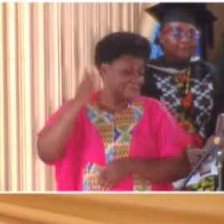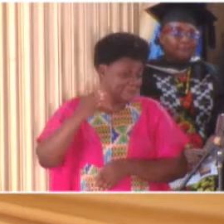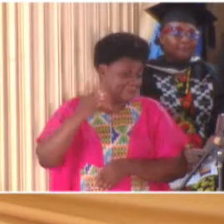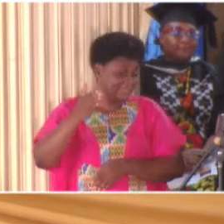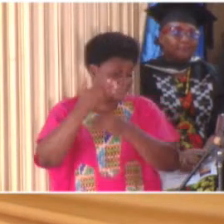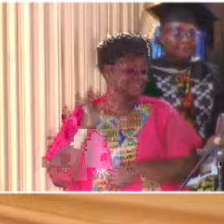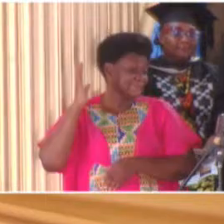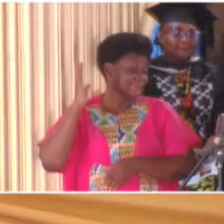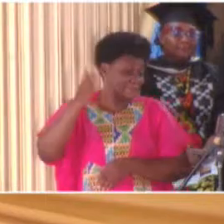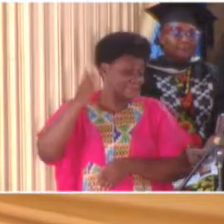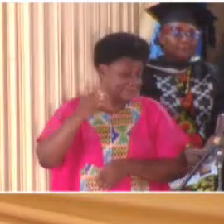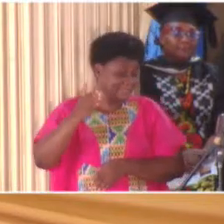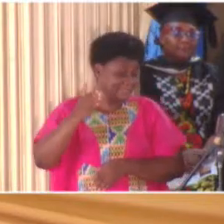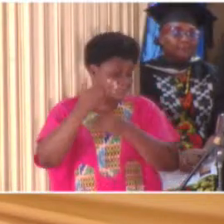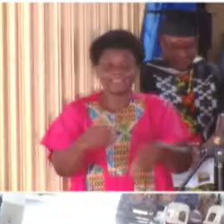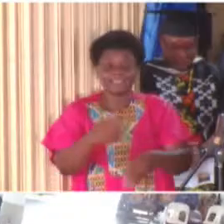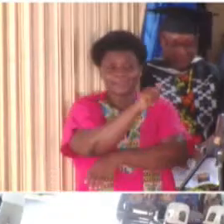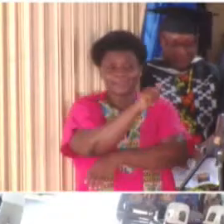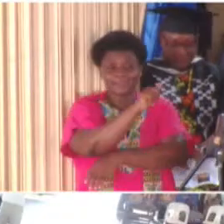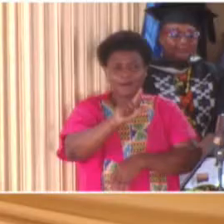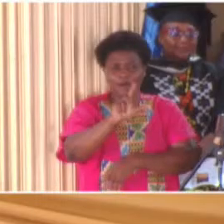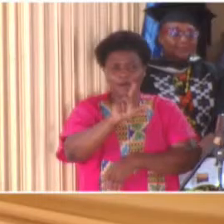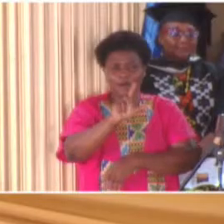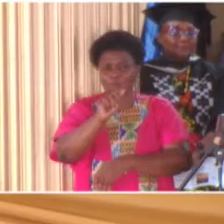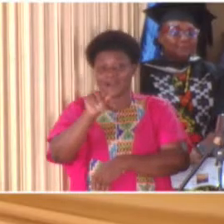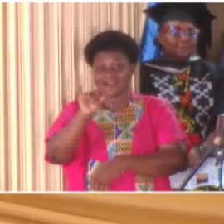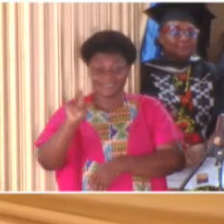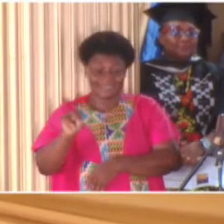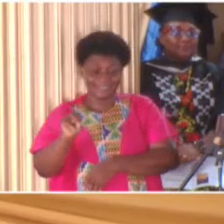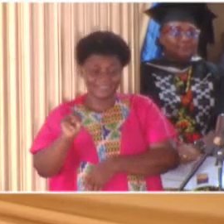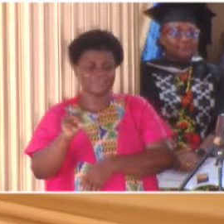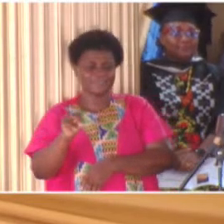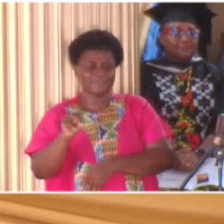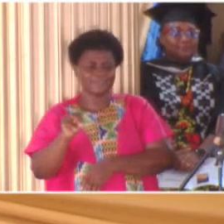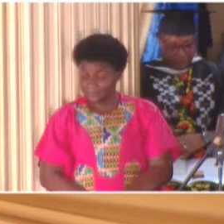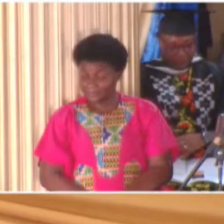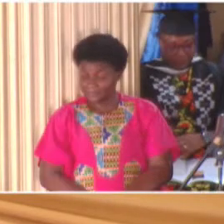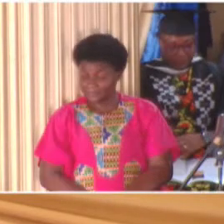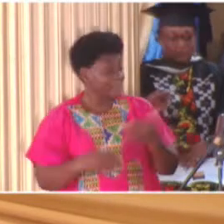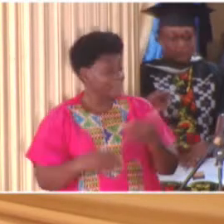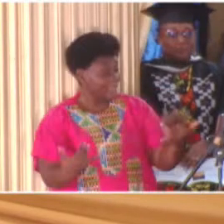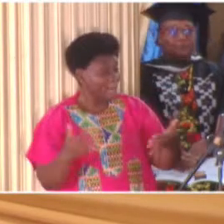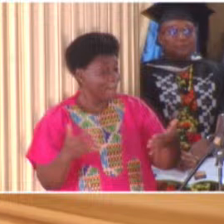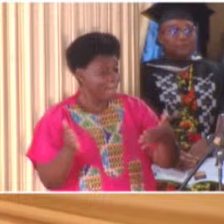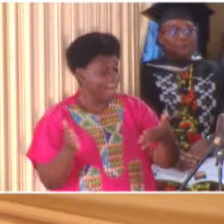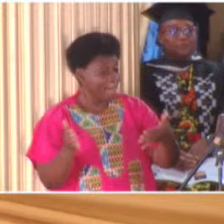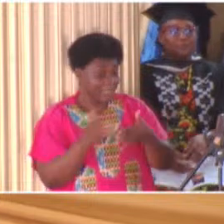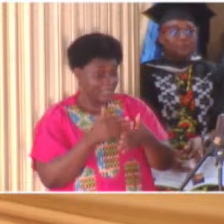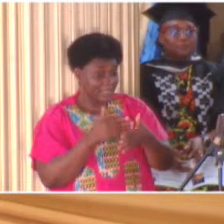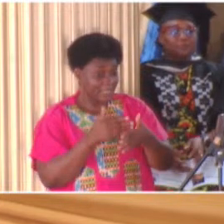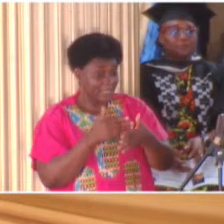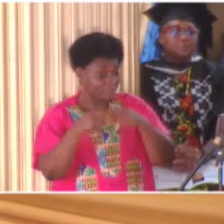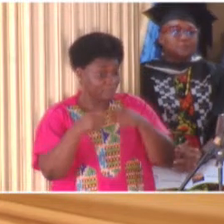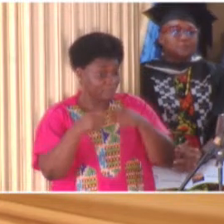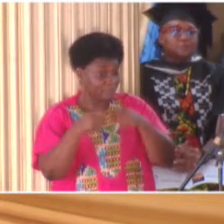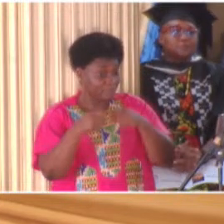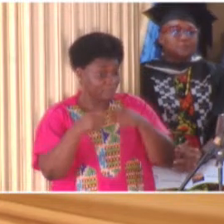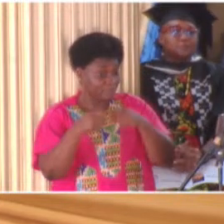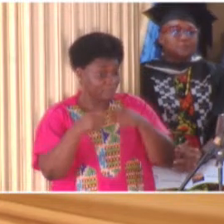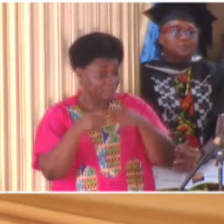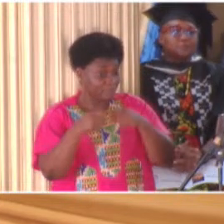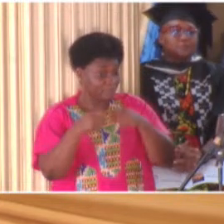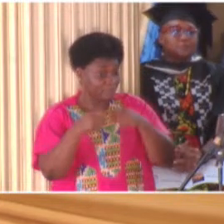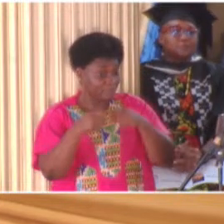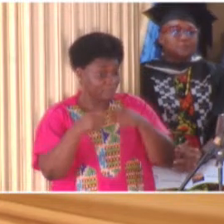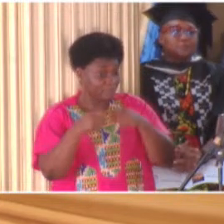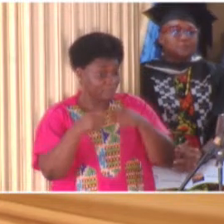To be exciting. For your inspiring address, an interlude by the Ghana Dance Ensemble,